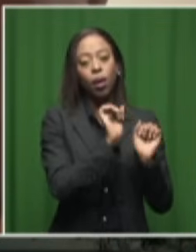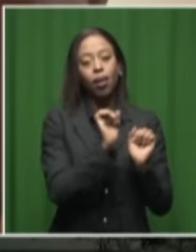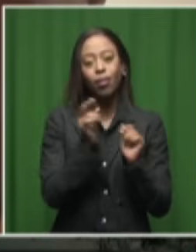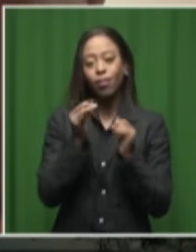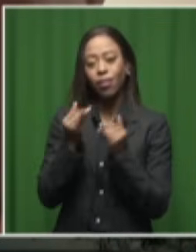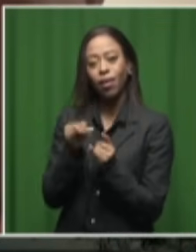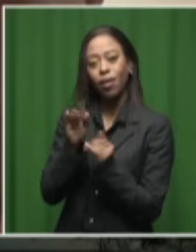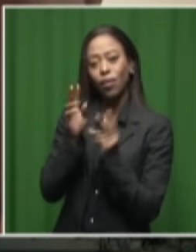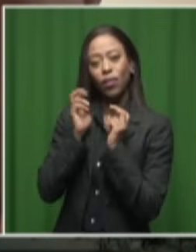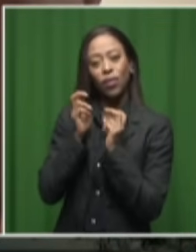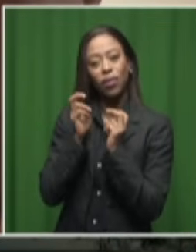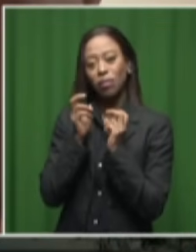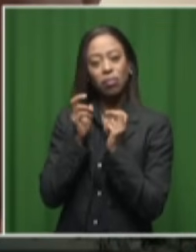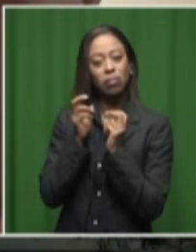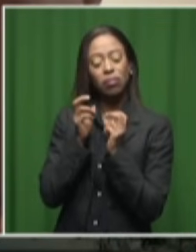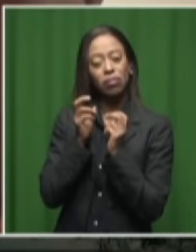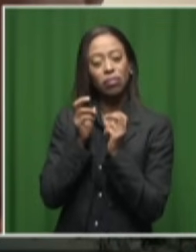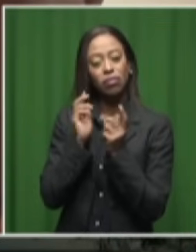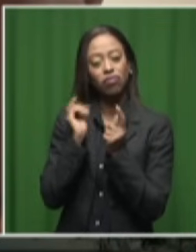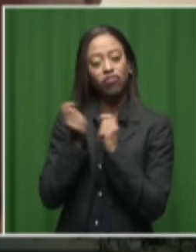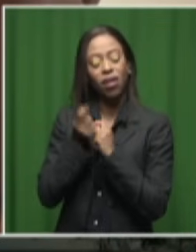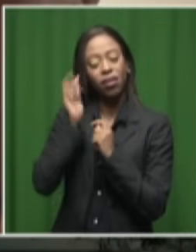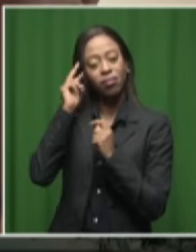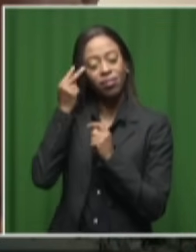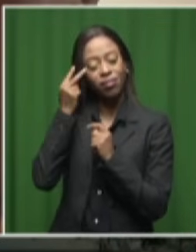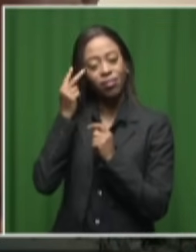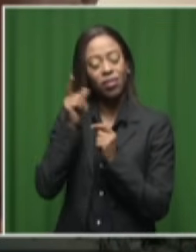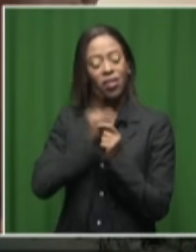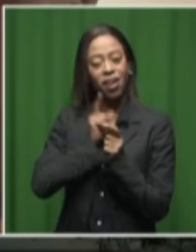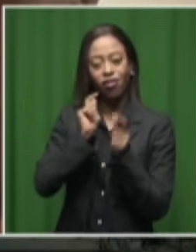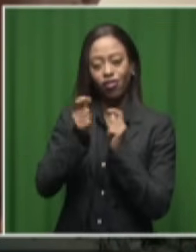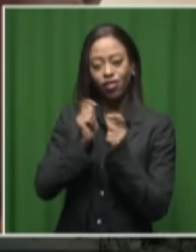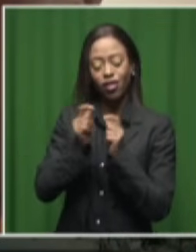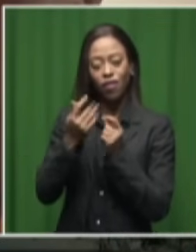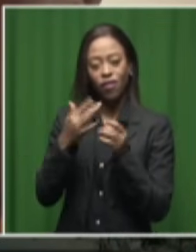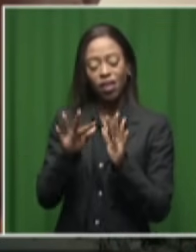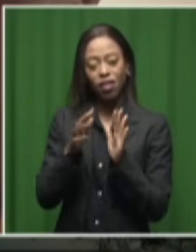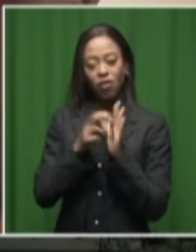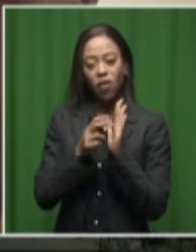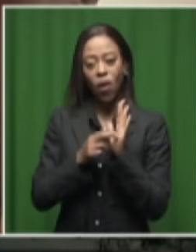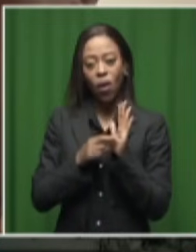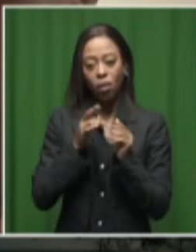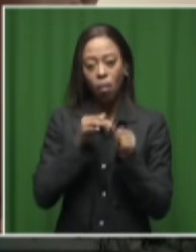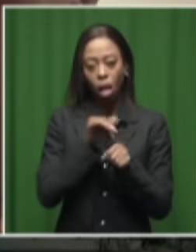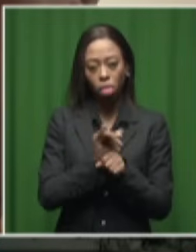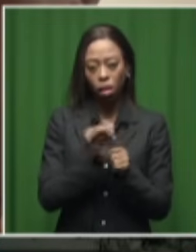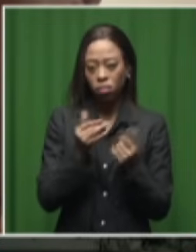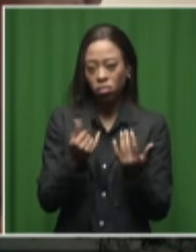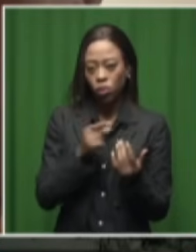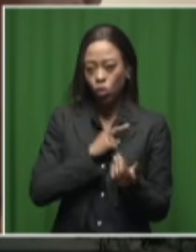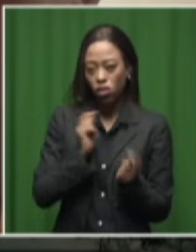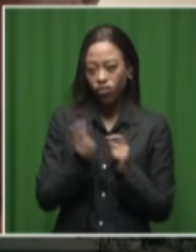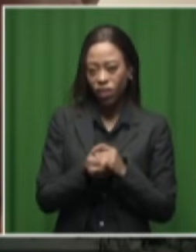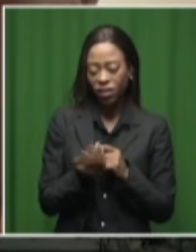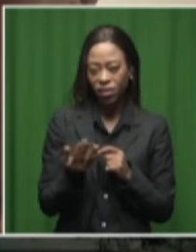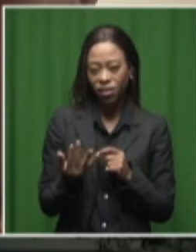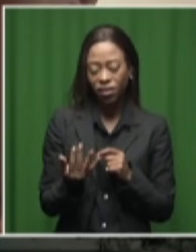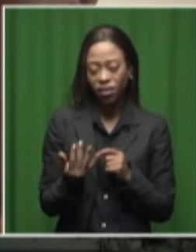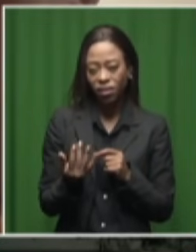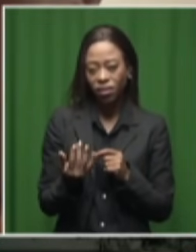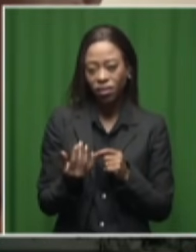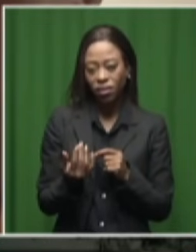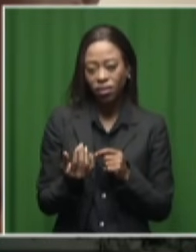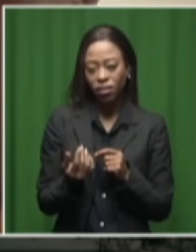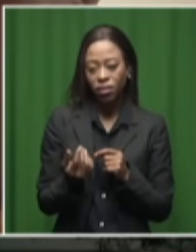now have somewhat altered, you know, the terms and conditions to that, Minister. Why was that? Why